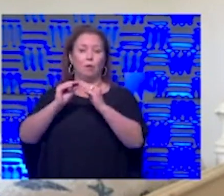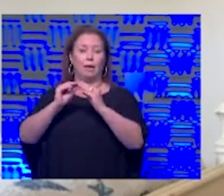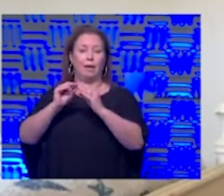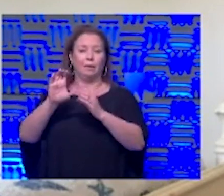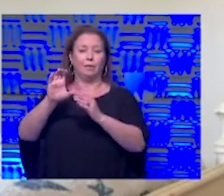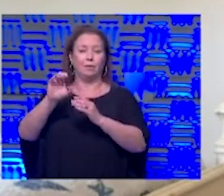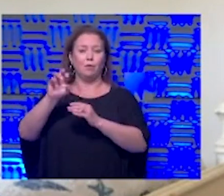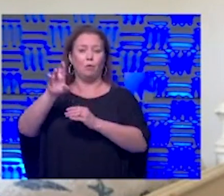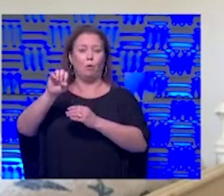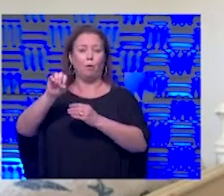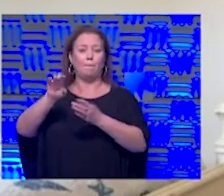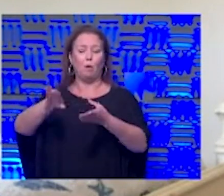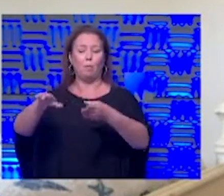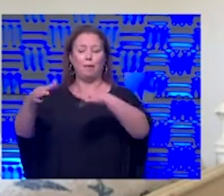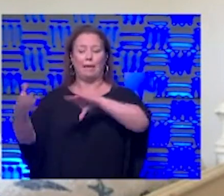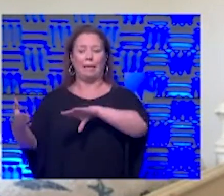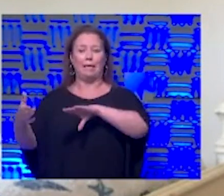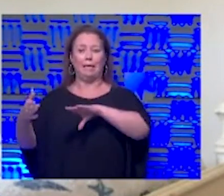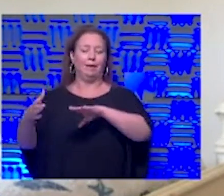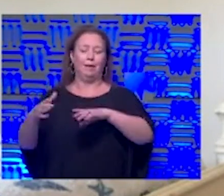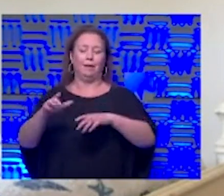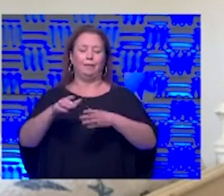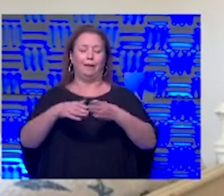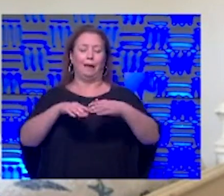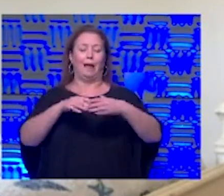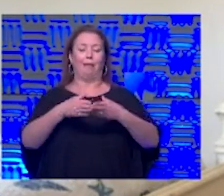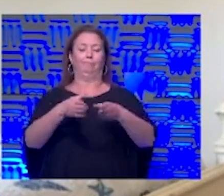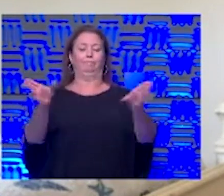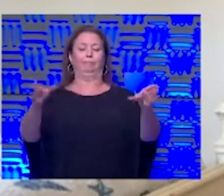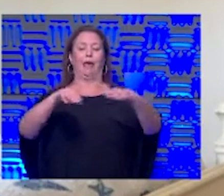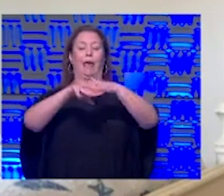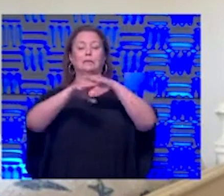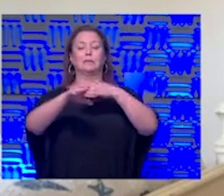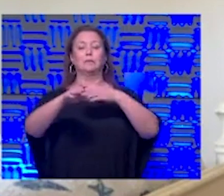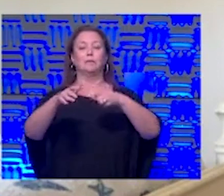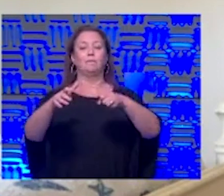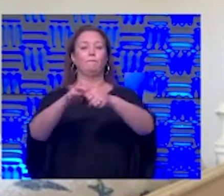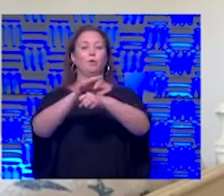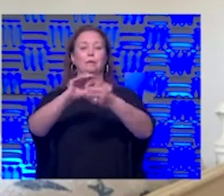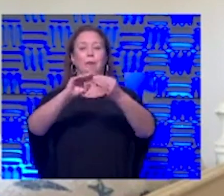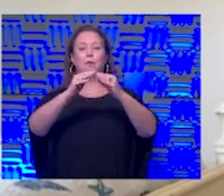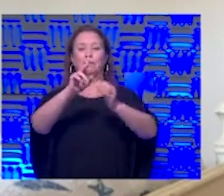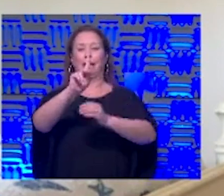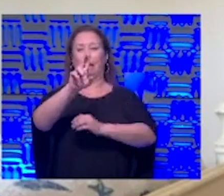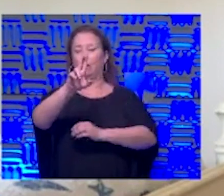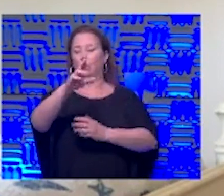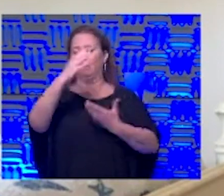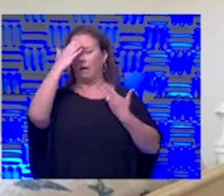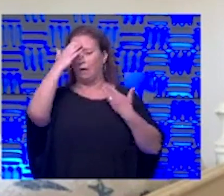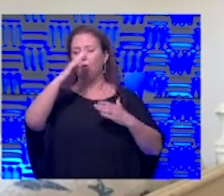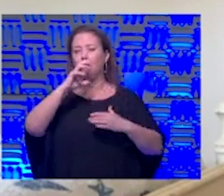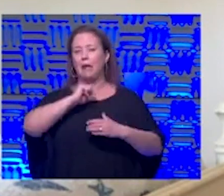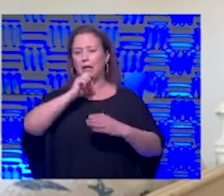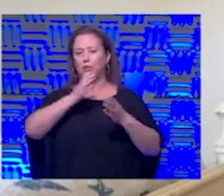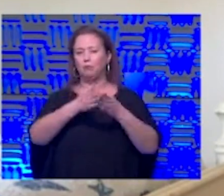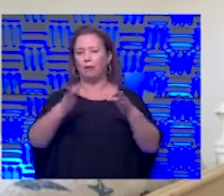comorbidities. I don't have otherwise access to the full numbers of what KU has had, but we know there is an age